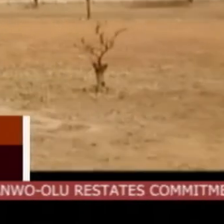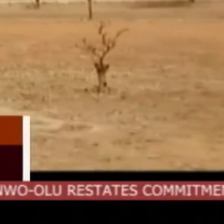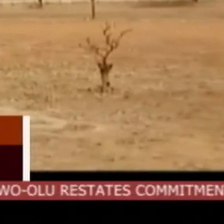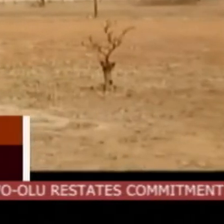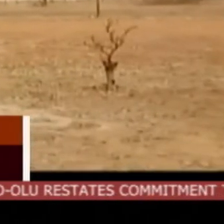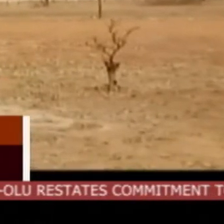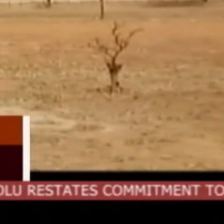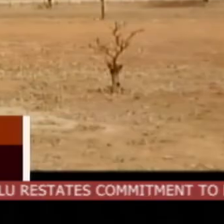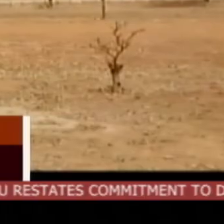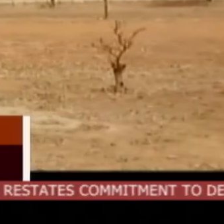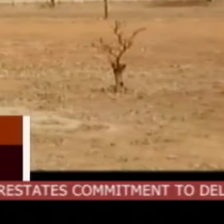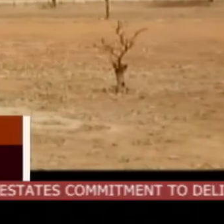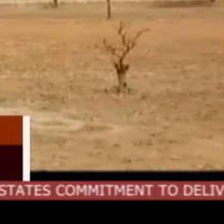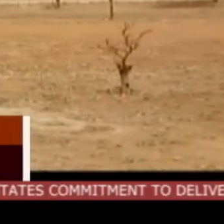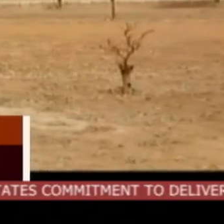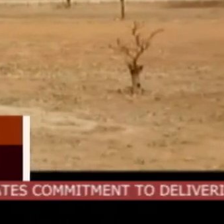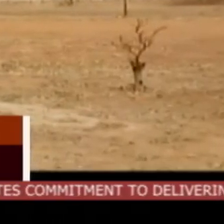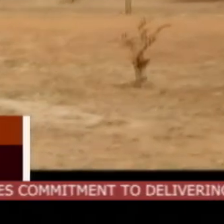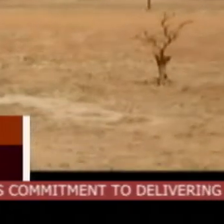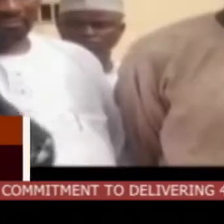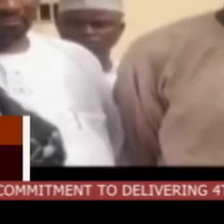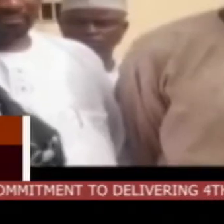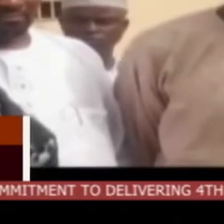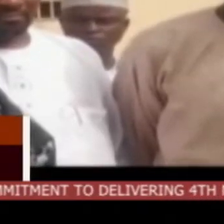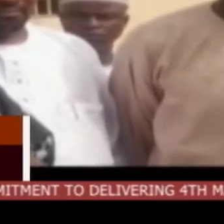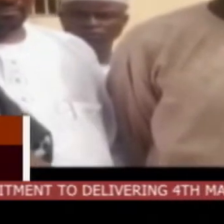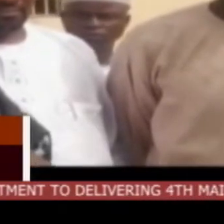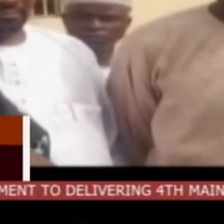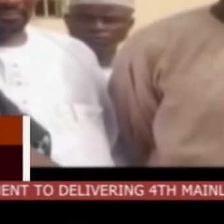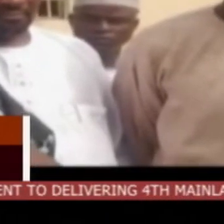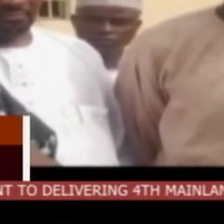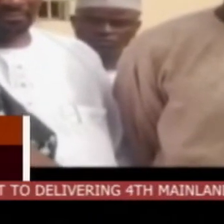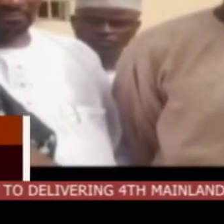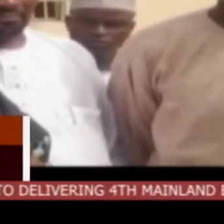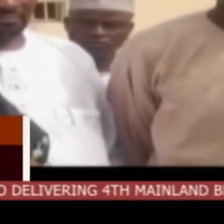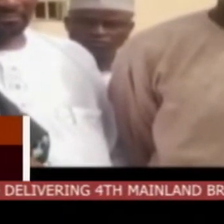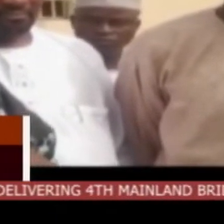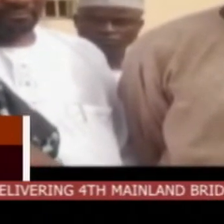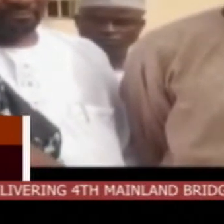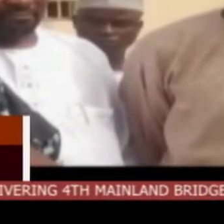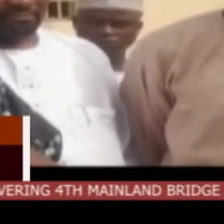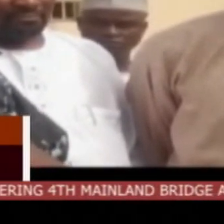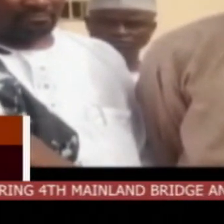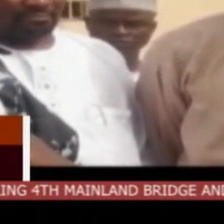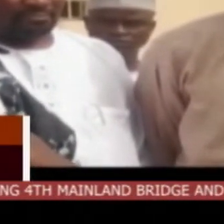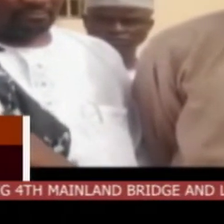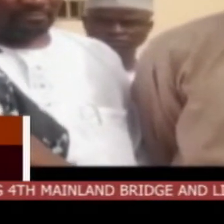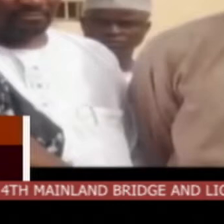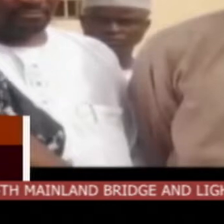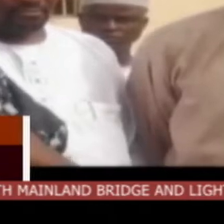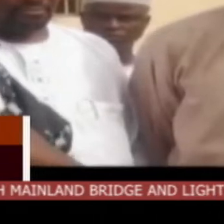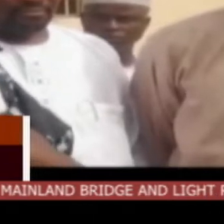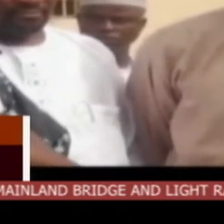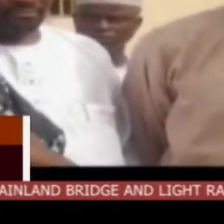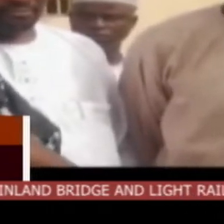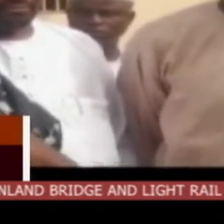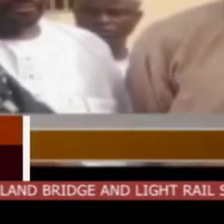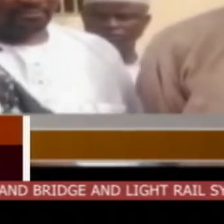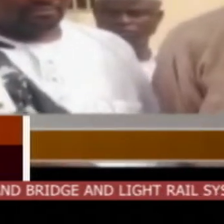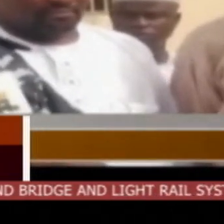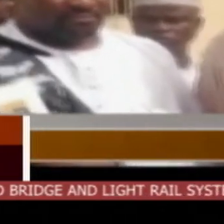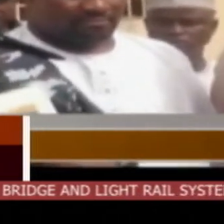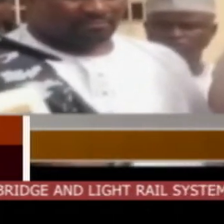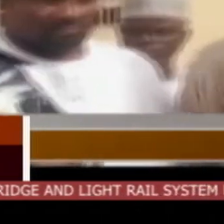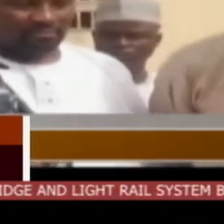reinforcement team to Jangibi to complement the ongoing rescue operation in the location where the students are believed to have been